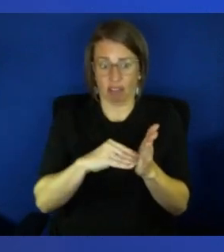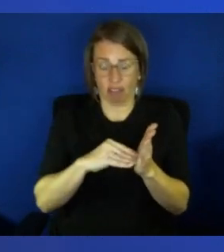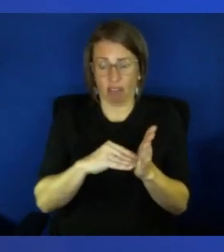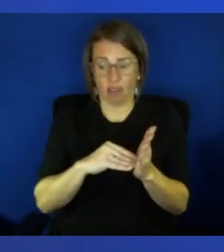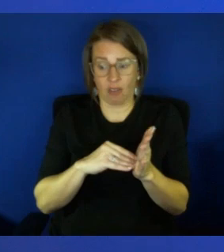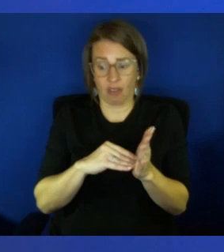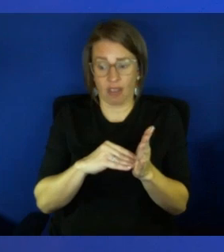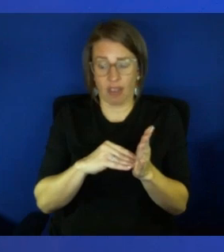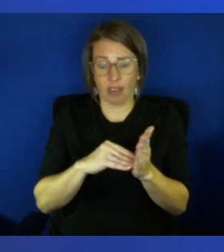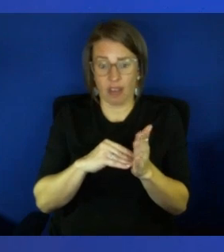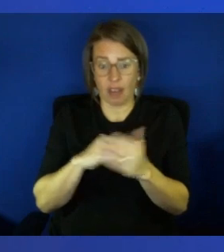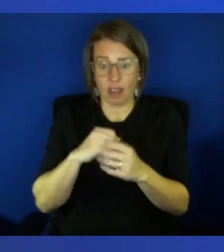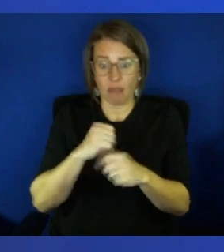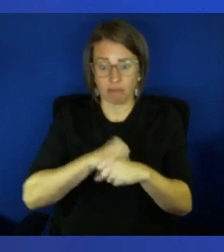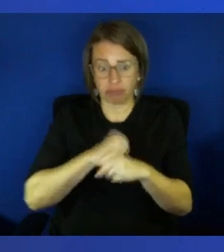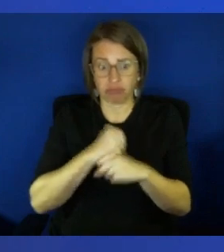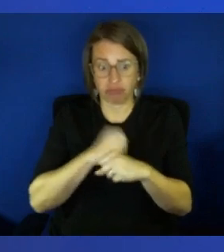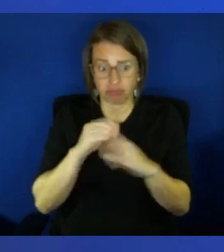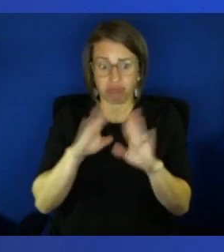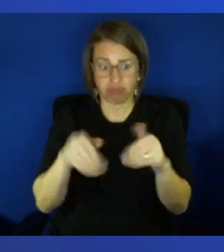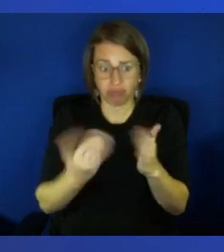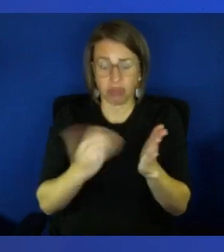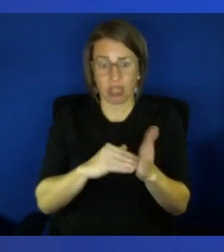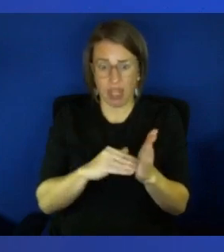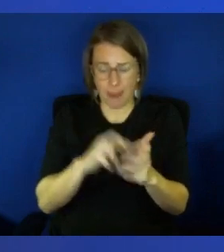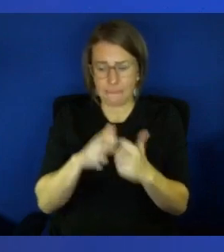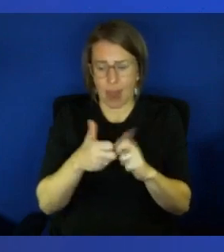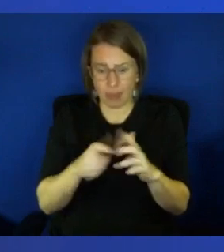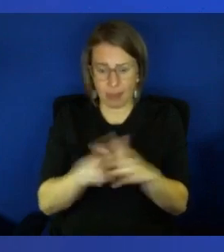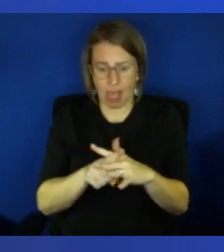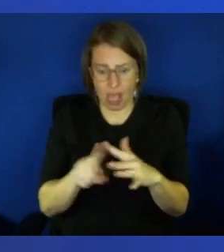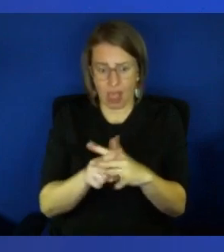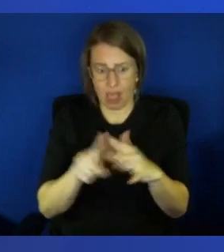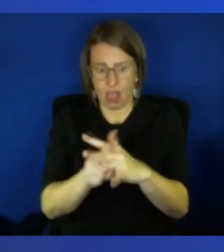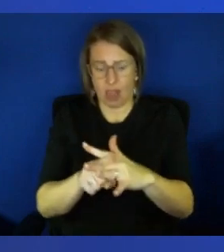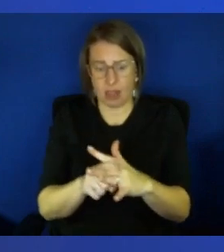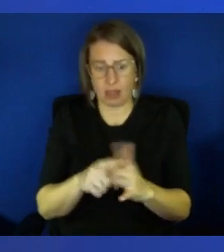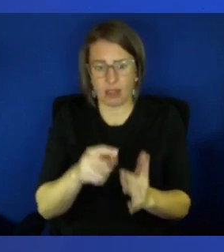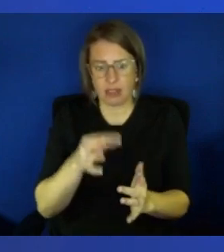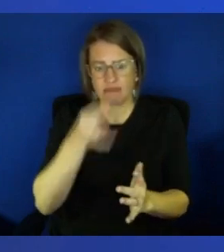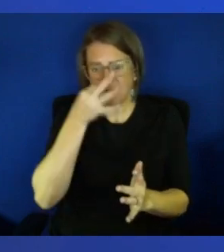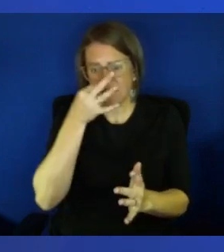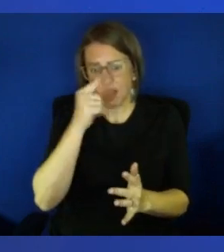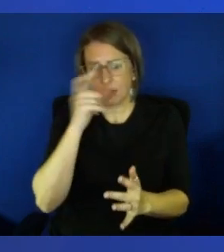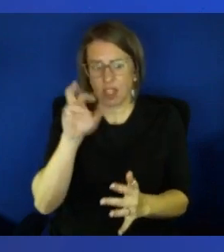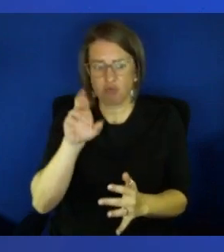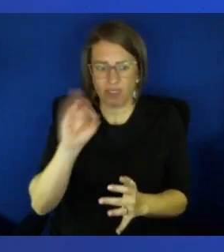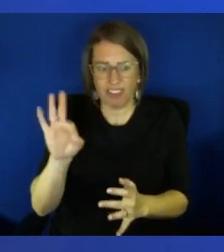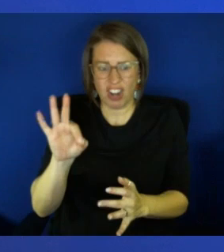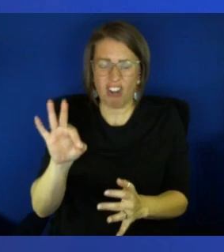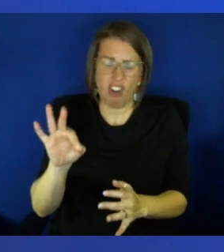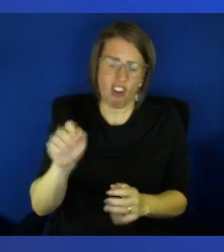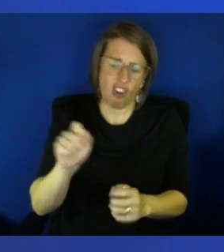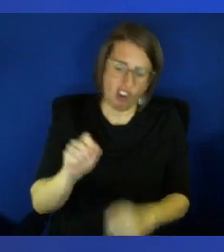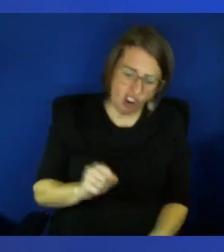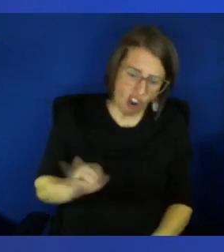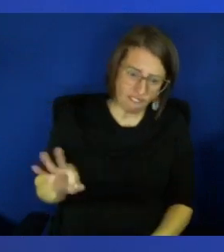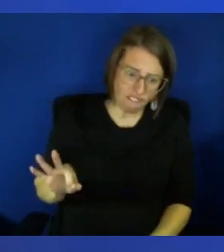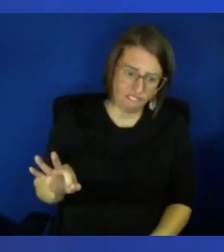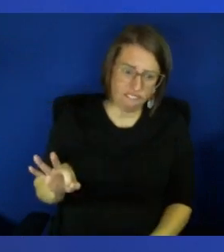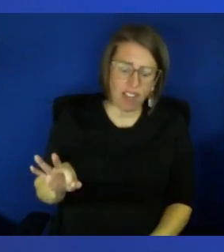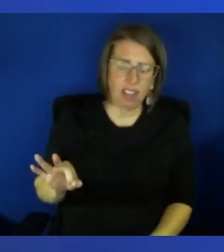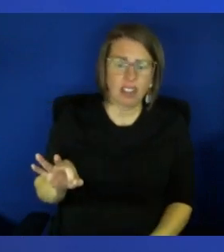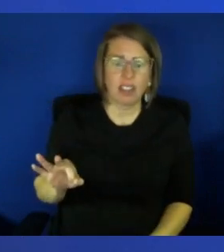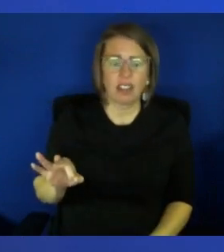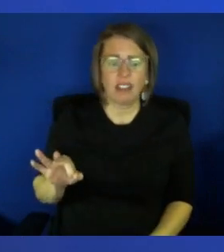going again, you'll notice things that will probably be a problem because of that. It'll stink because the refrigerator's been off. You know, if you haven't had air circulating,